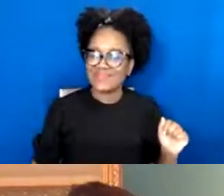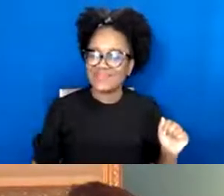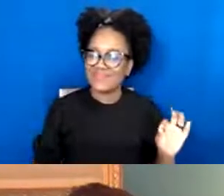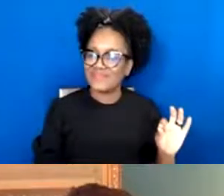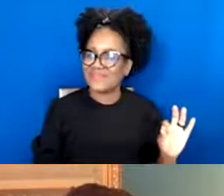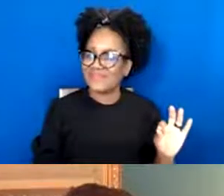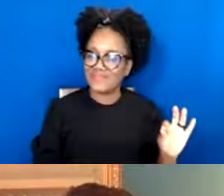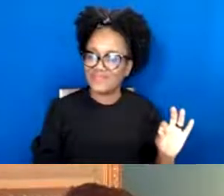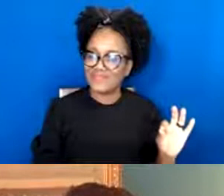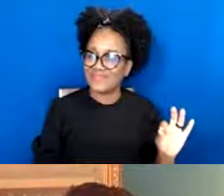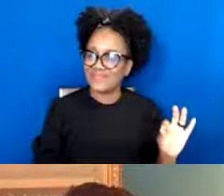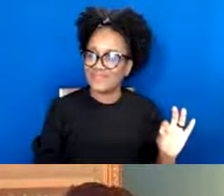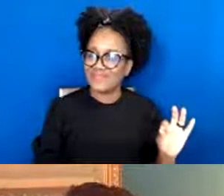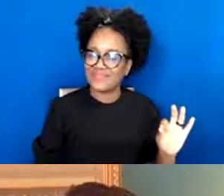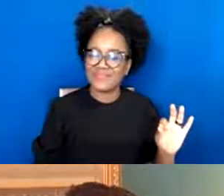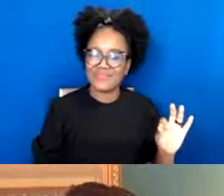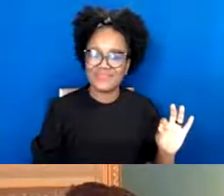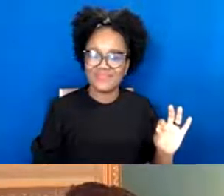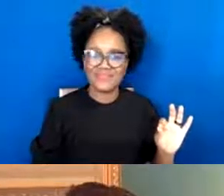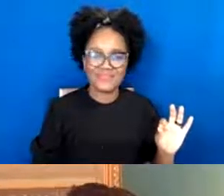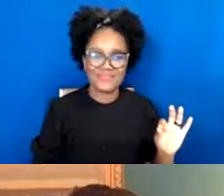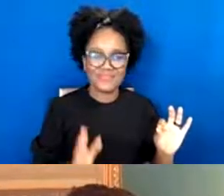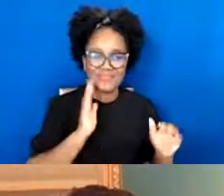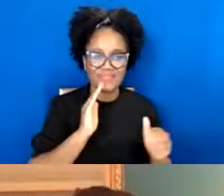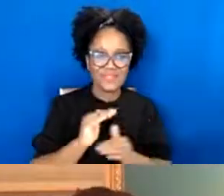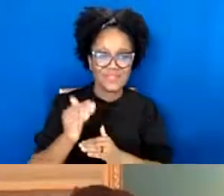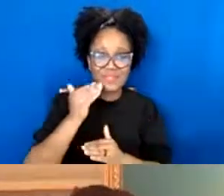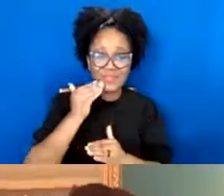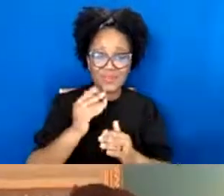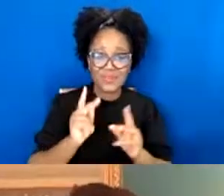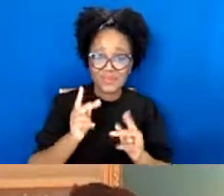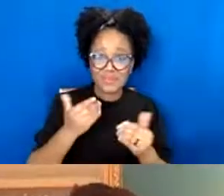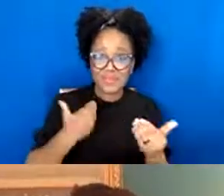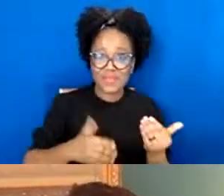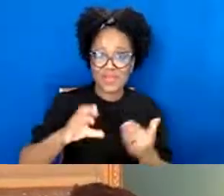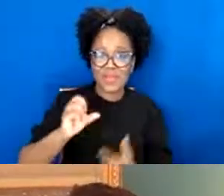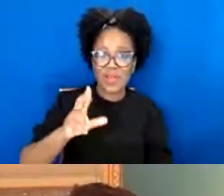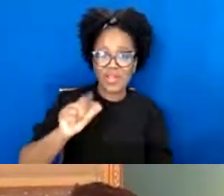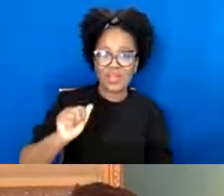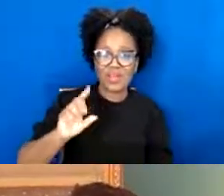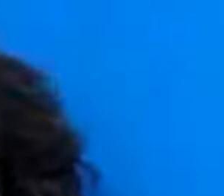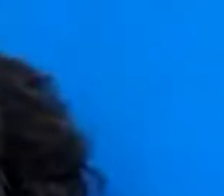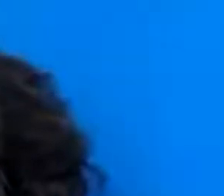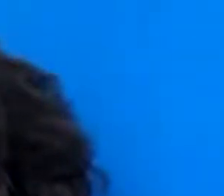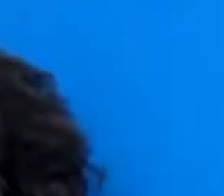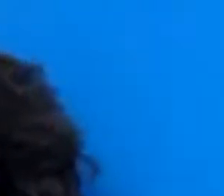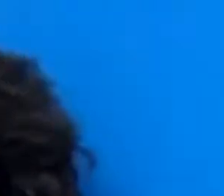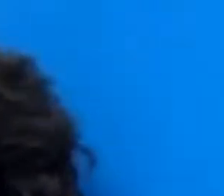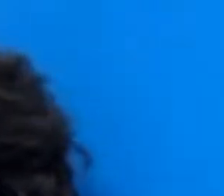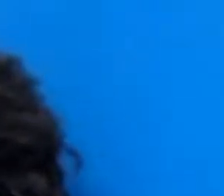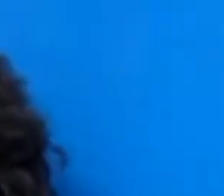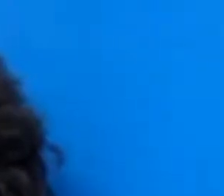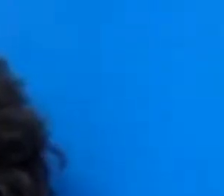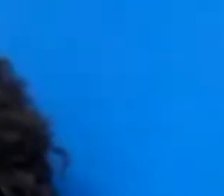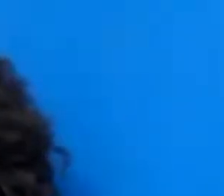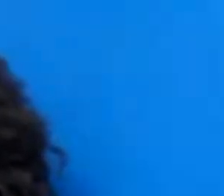Good evening. My name is Carla Dupre, the Executive Director of CityLit Project, located in Baltimore, Maryland. Welcome.